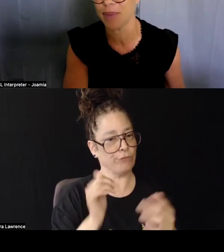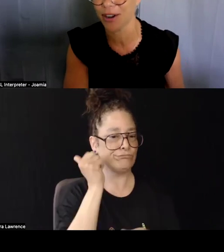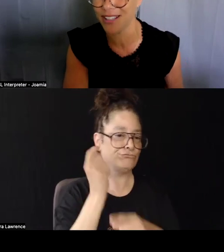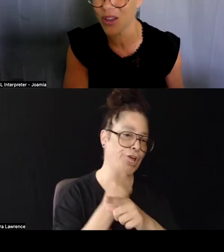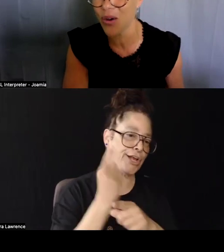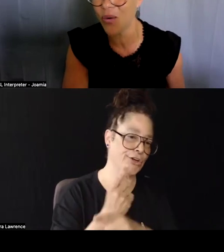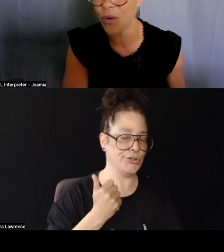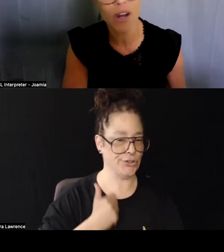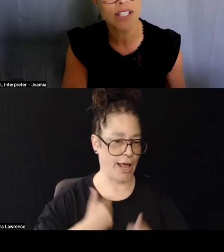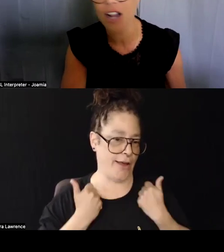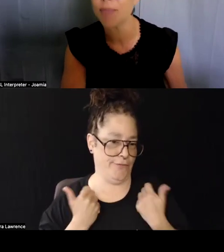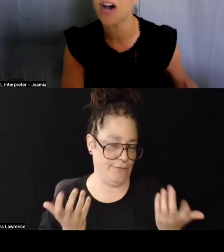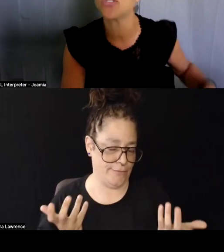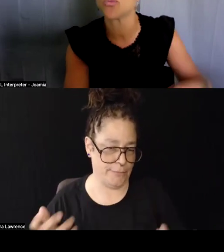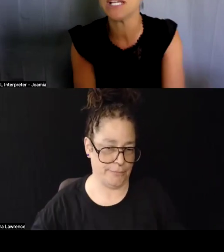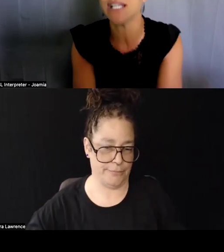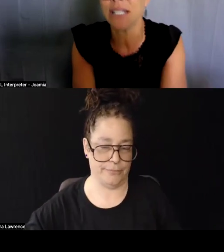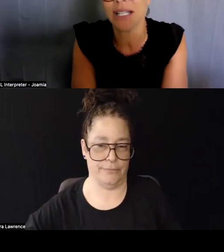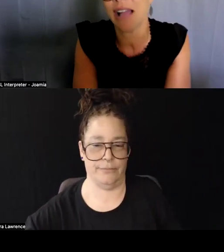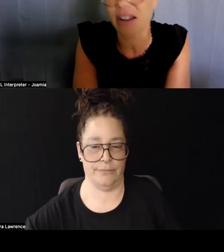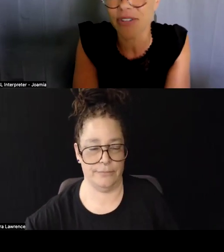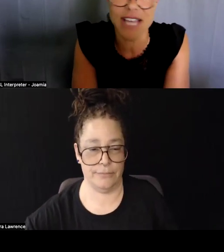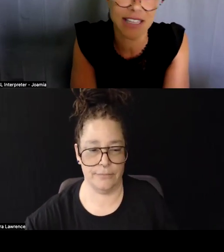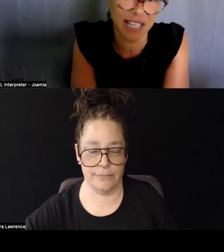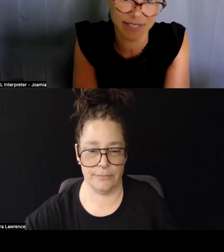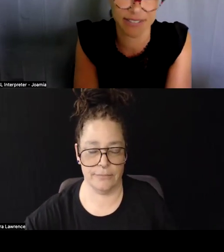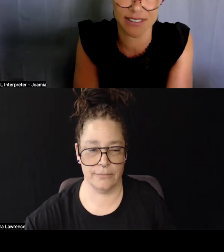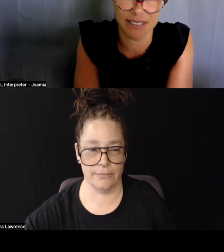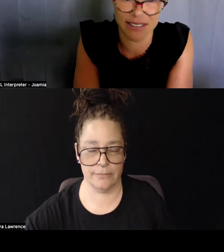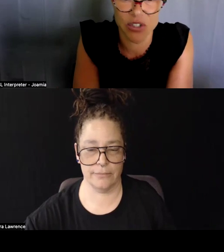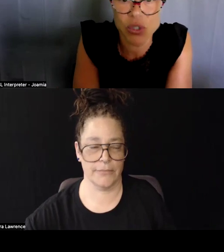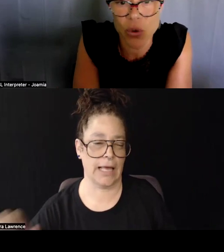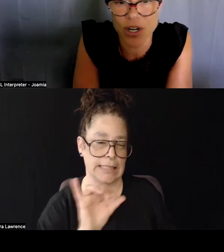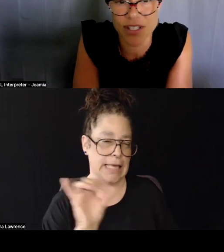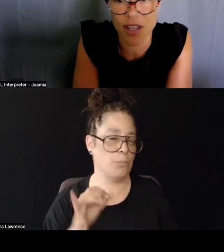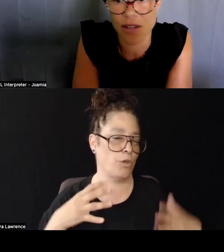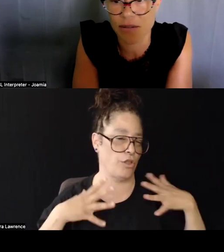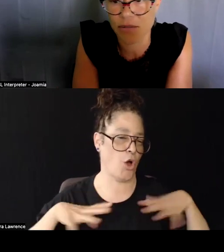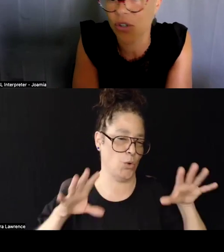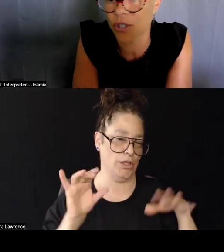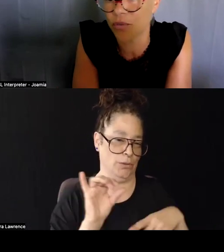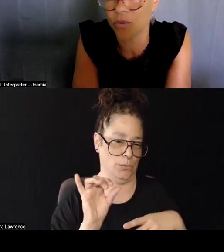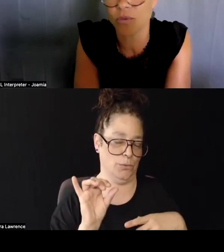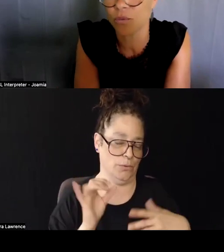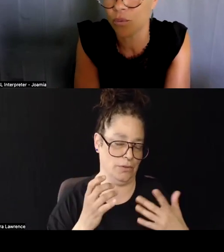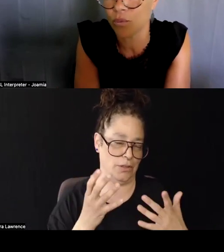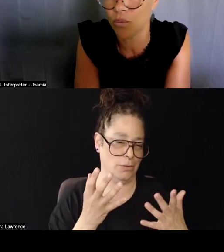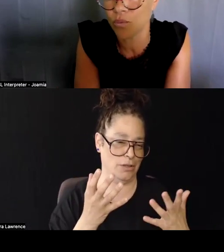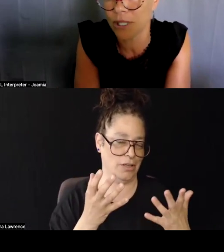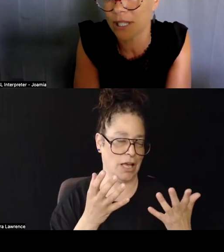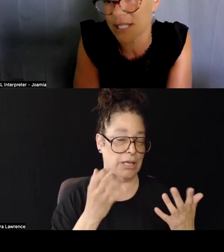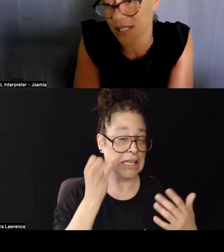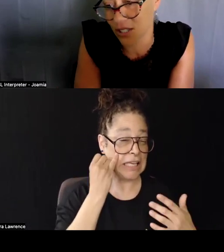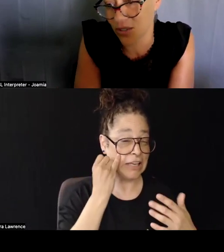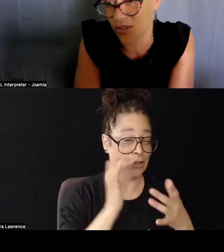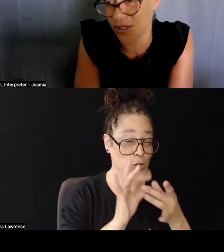BIPOC experience. We want to talk about real everyday life, stories that children